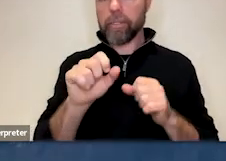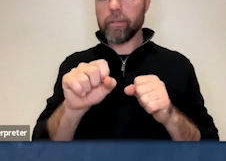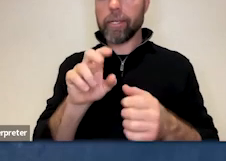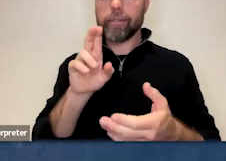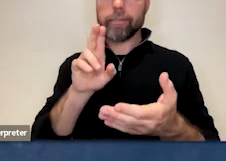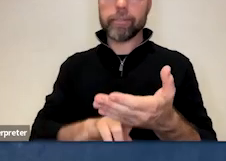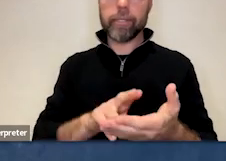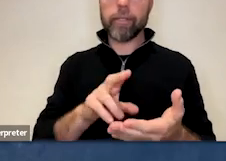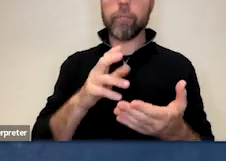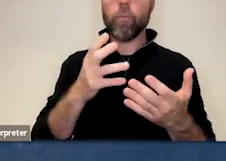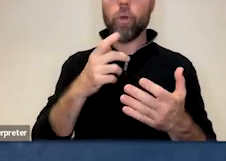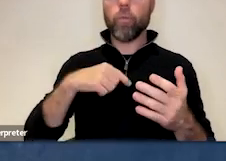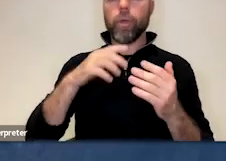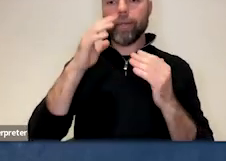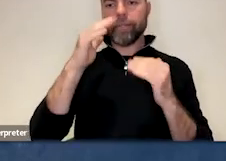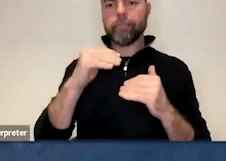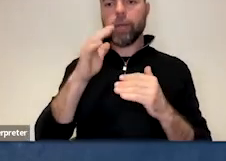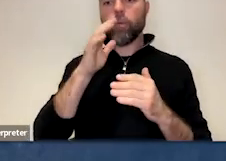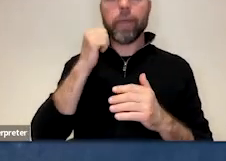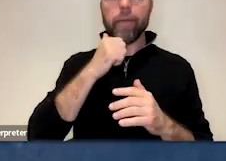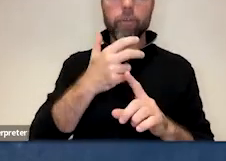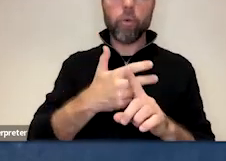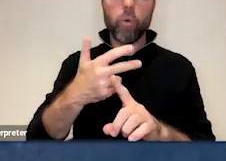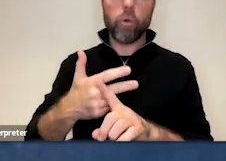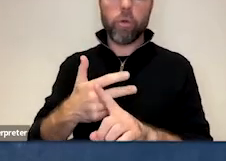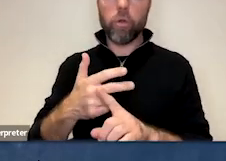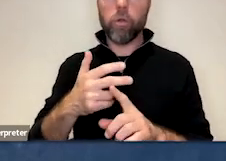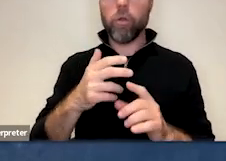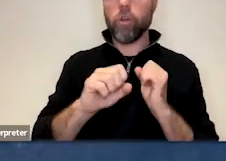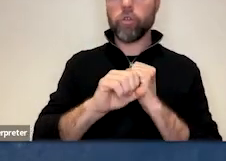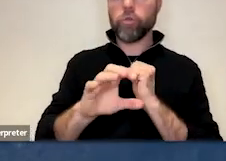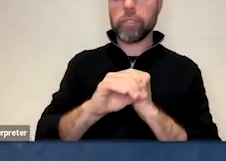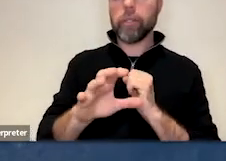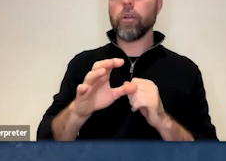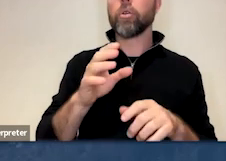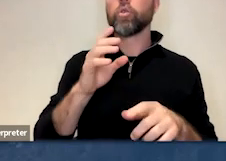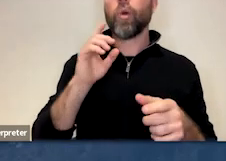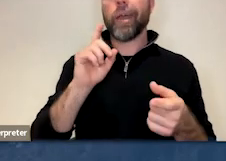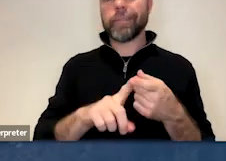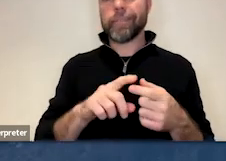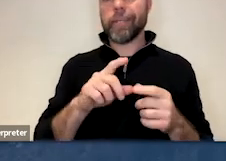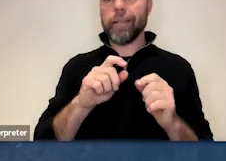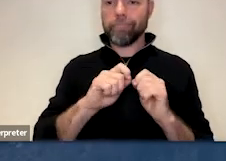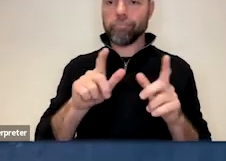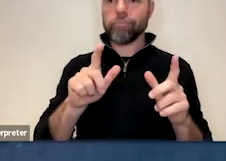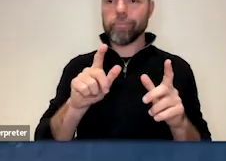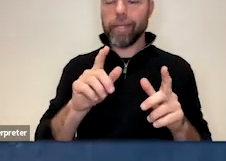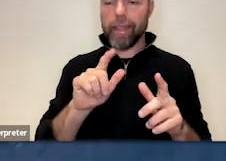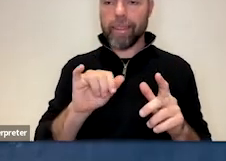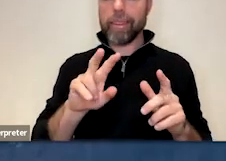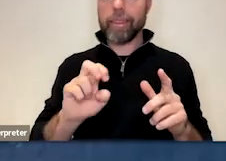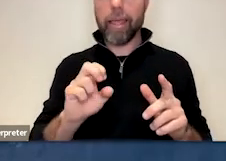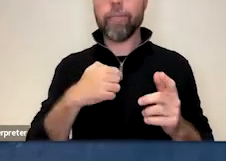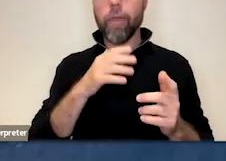for what we're anticipating to be a quarterly newsletter. So until that button goes live, which should be pretty soon, I'm going to